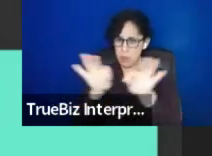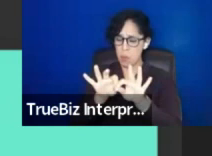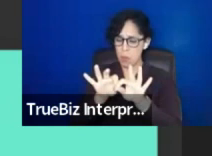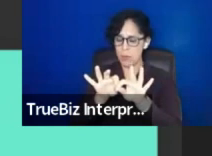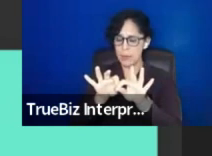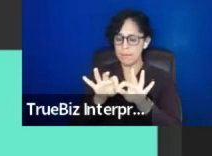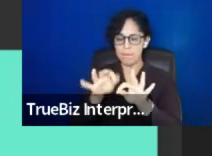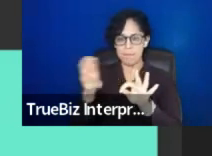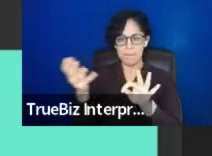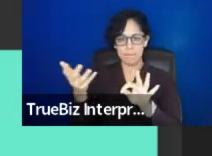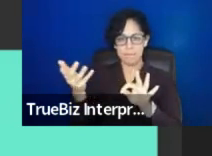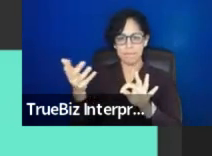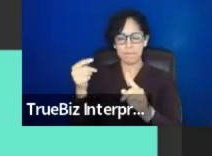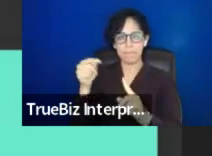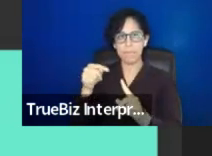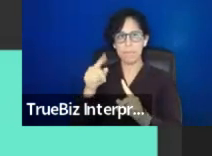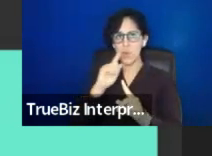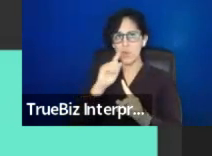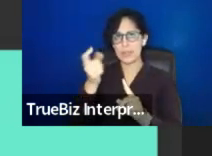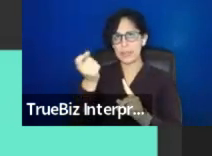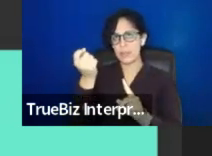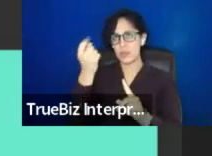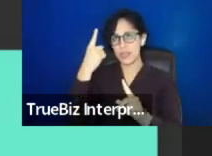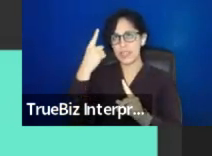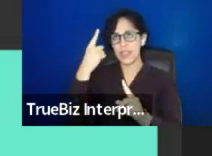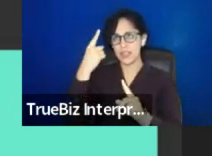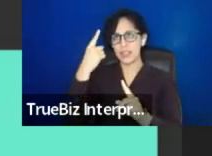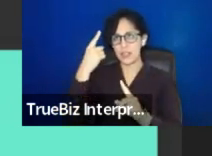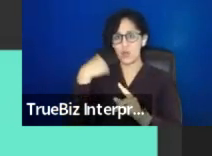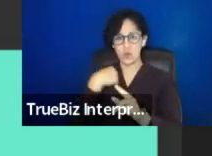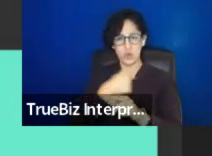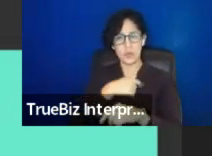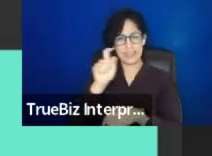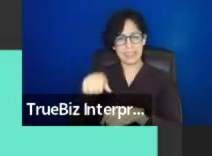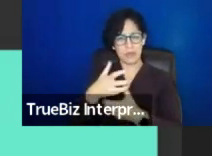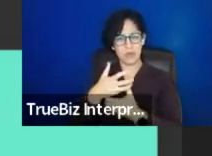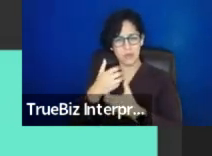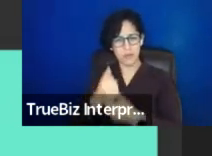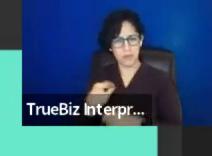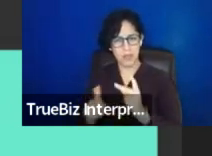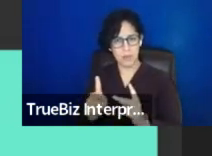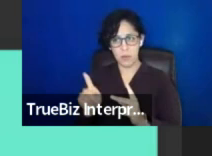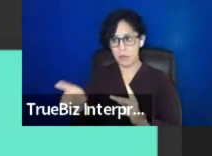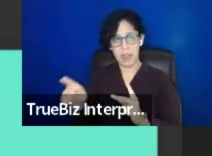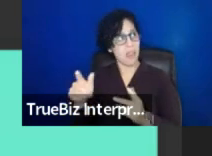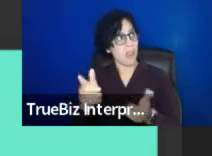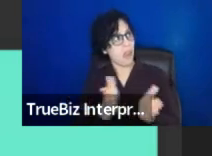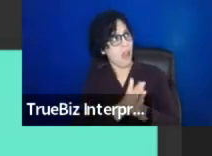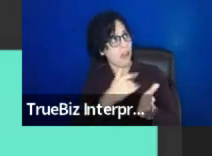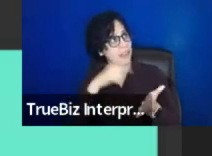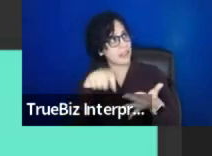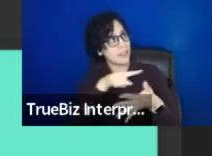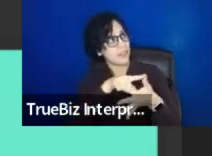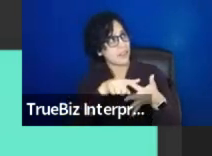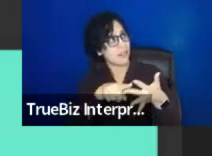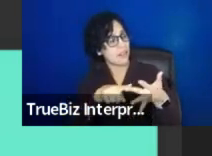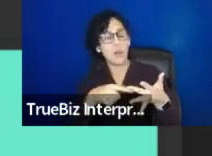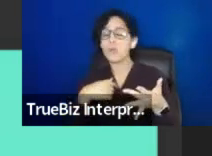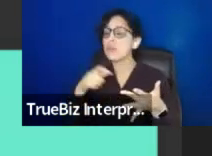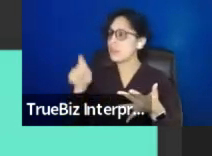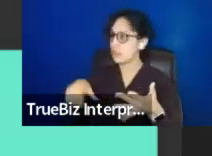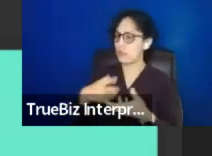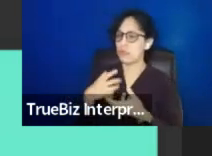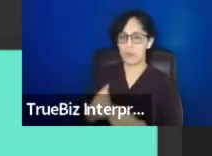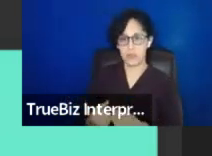is really understanding that we need to trust people when they ask for what they need. And as an